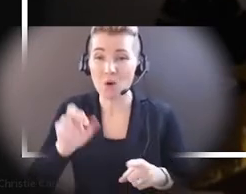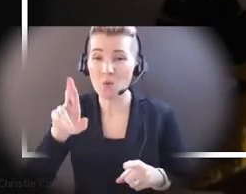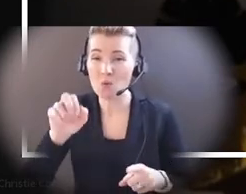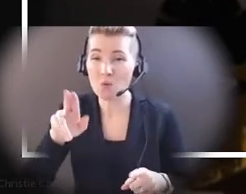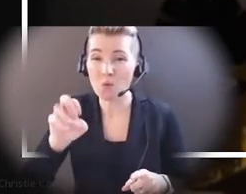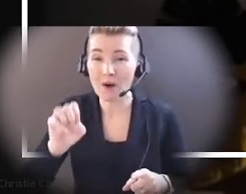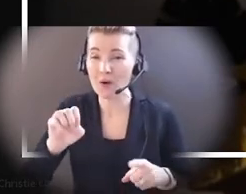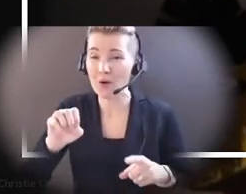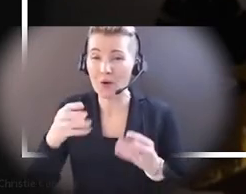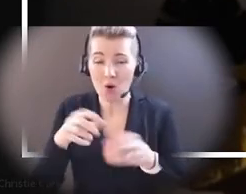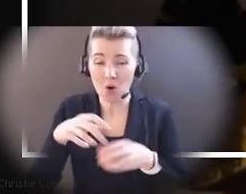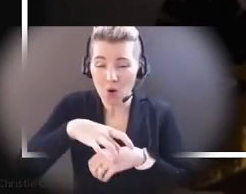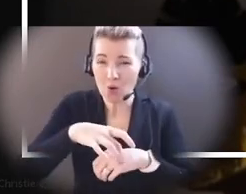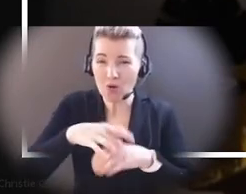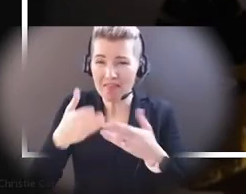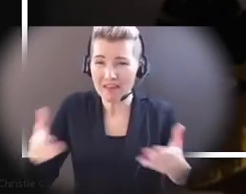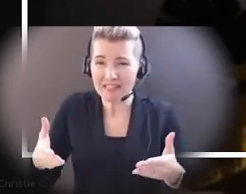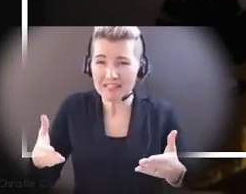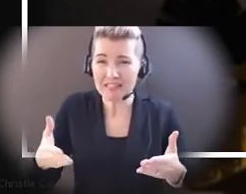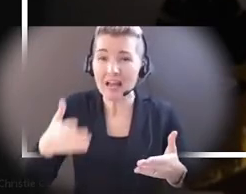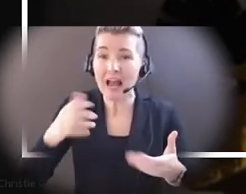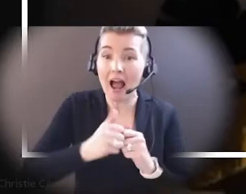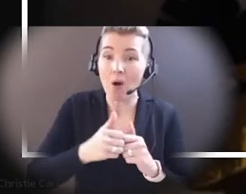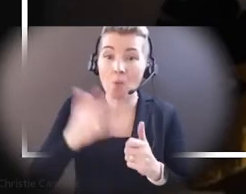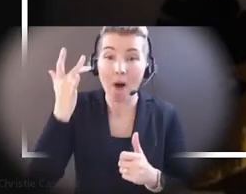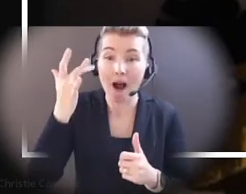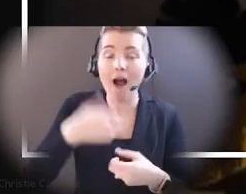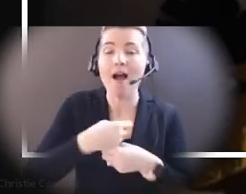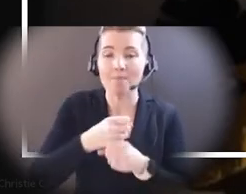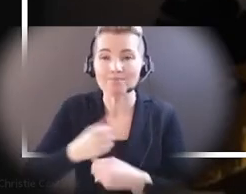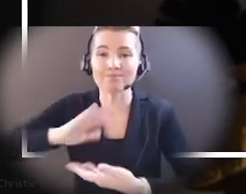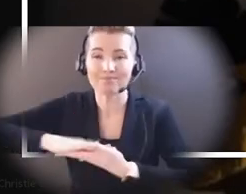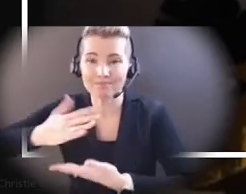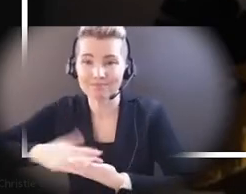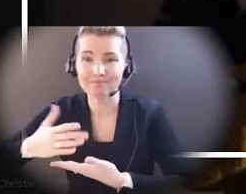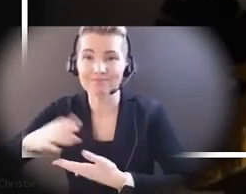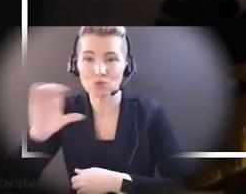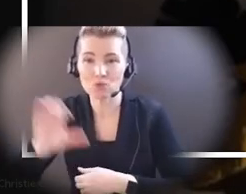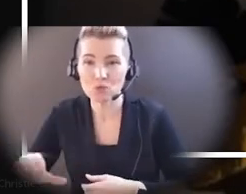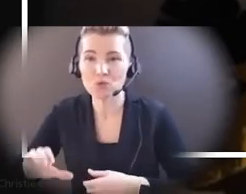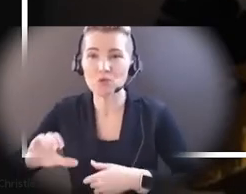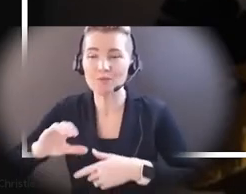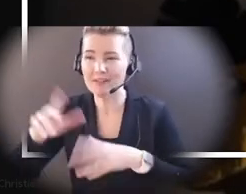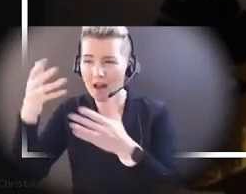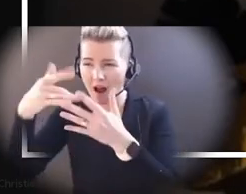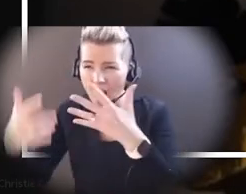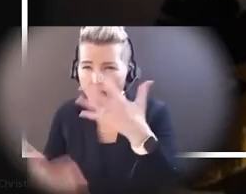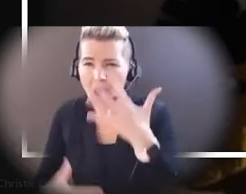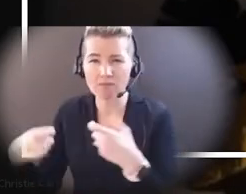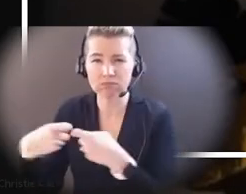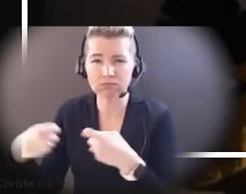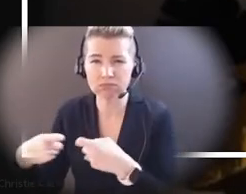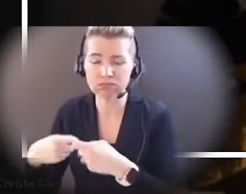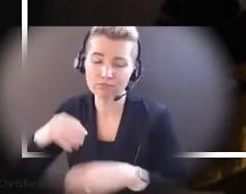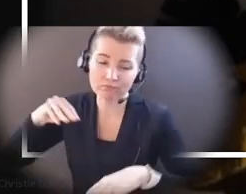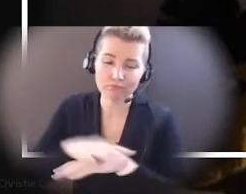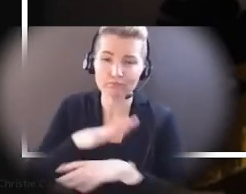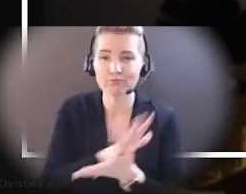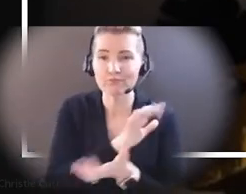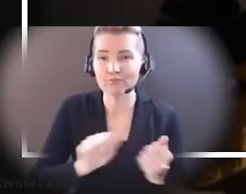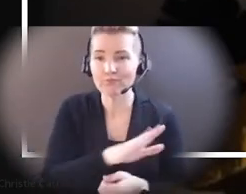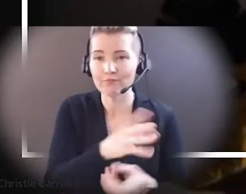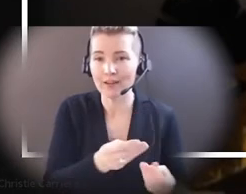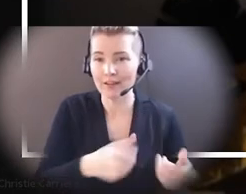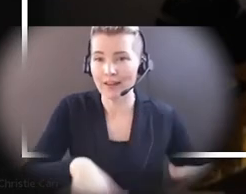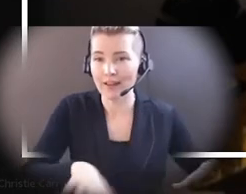to fabricate the machinery through which we speak to, hear from, and view each other. We are indebted to those people whose working